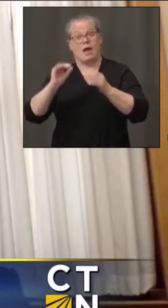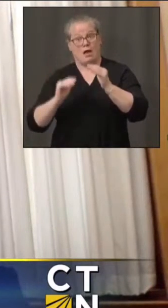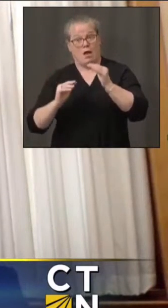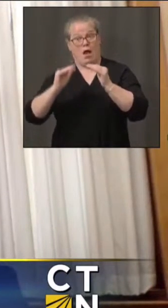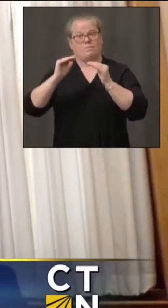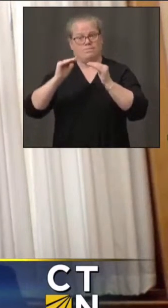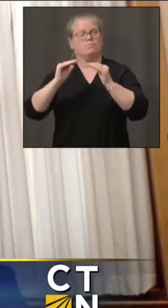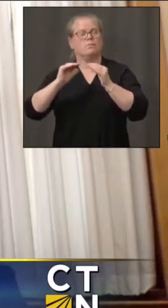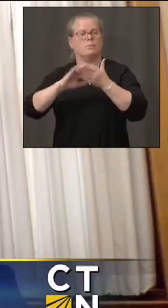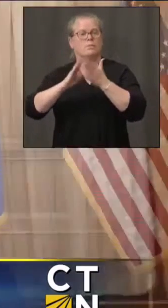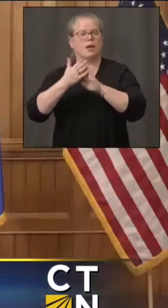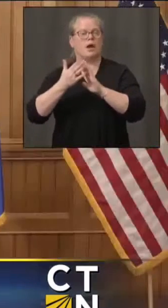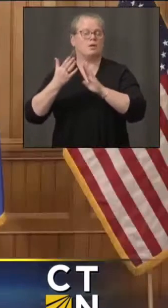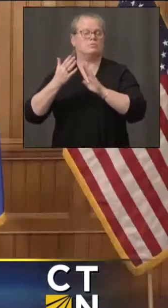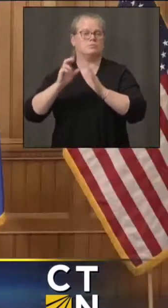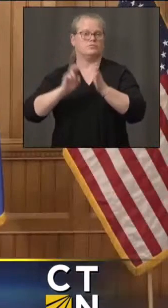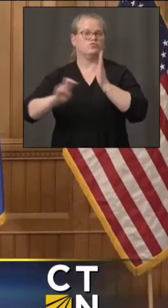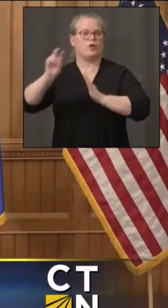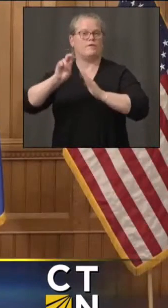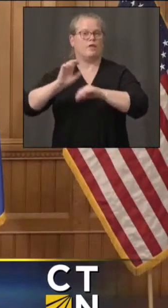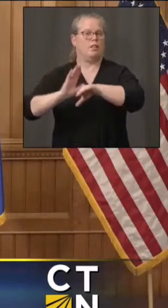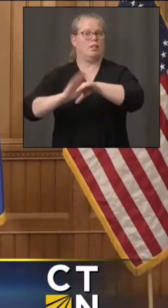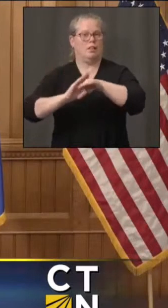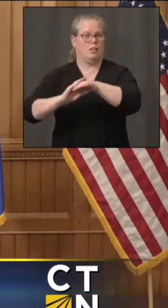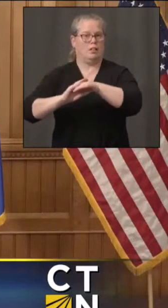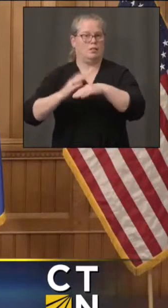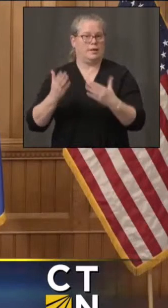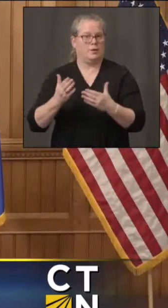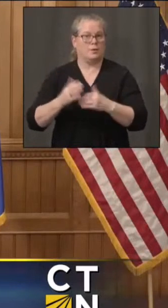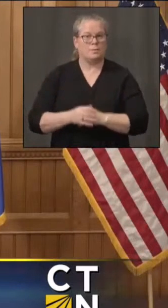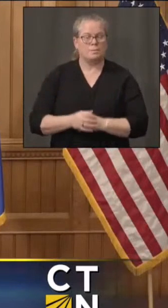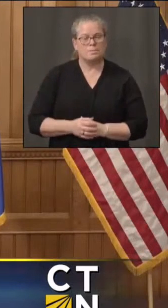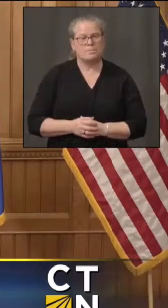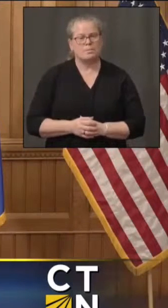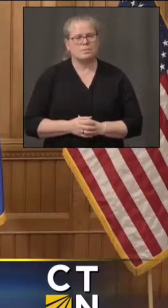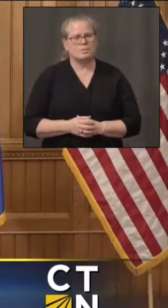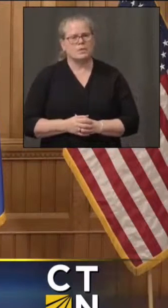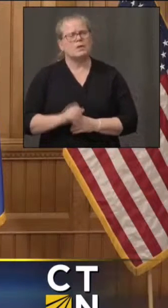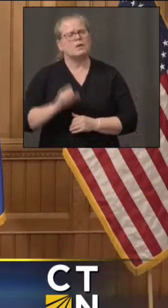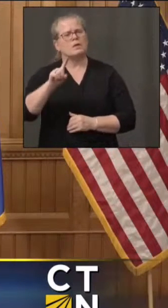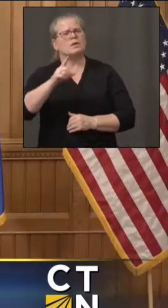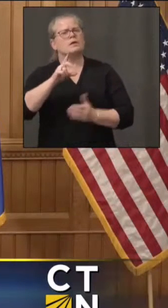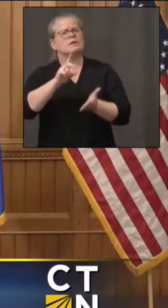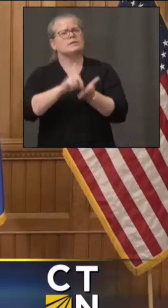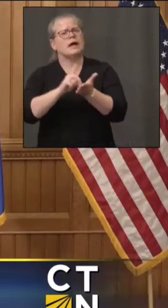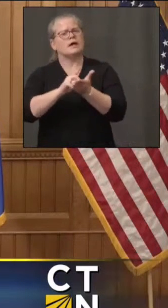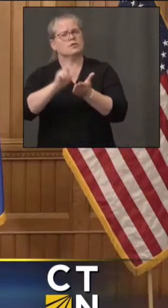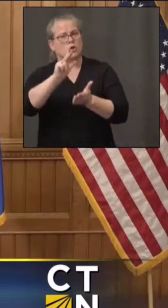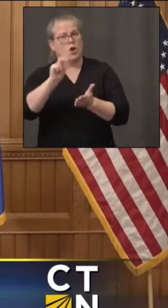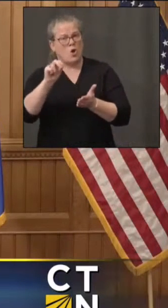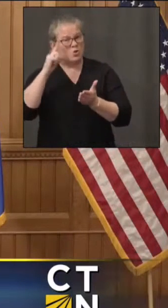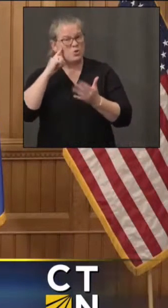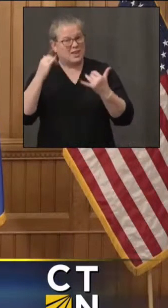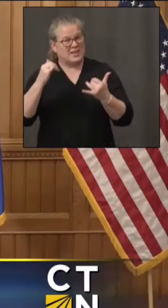to confirm, are you saying we are experiencing a second resurgence of COVID at this moment?